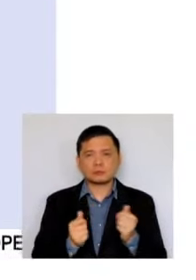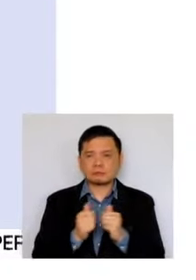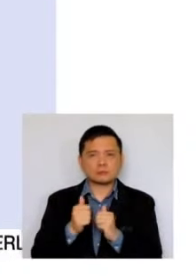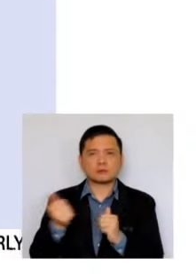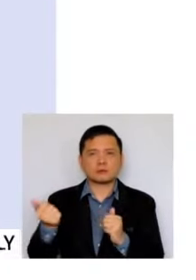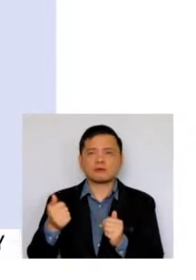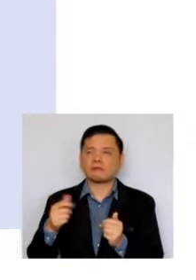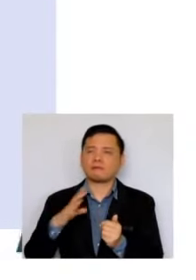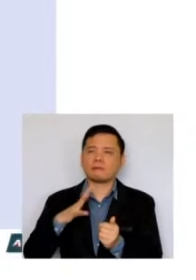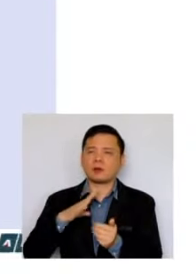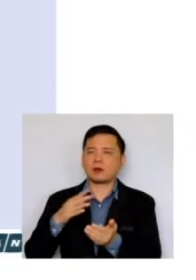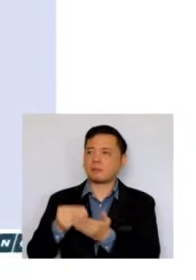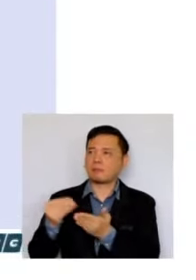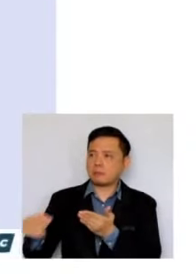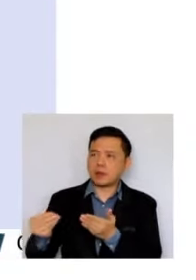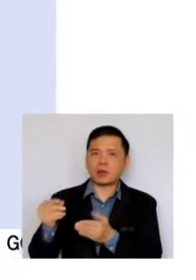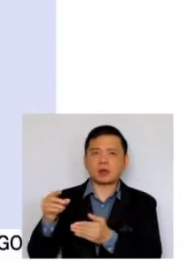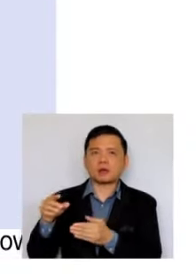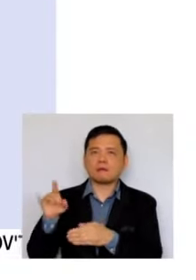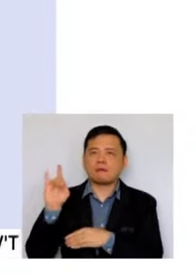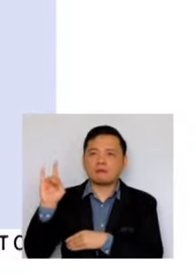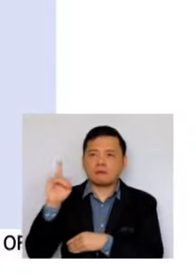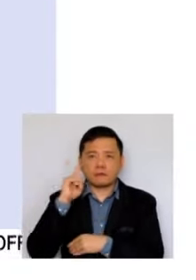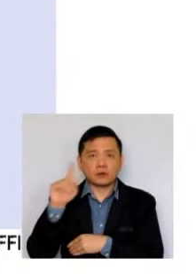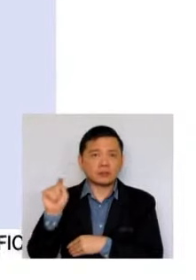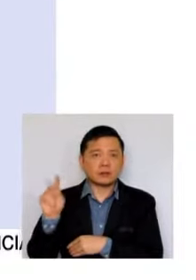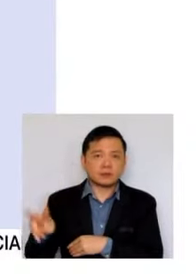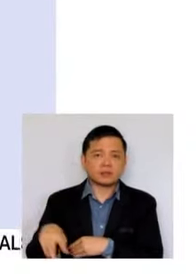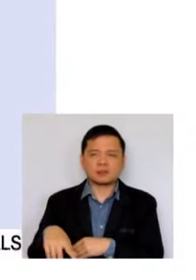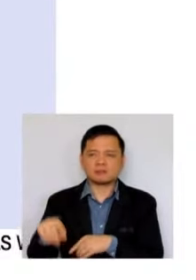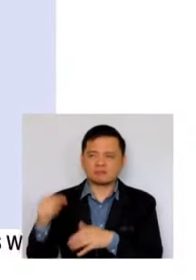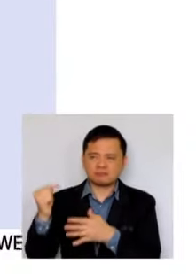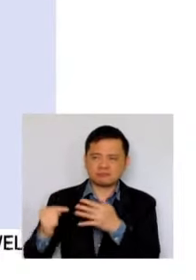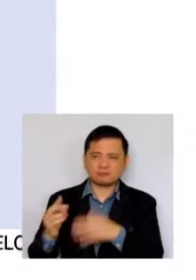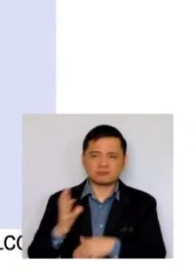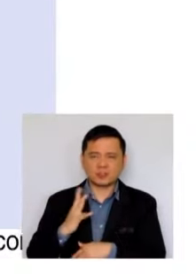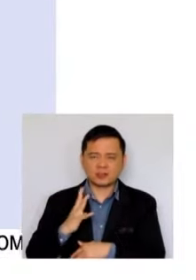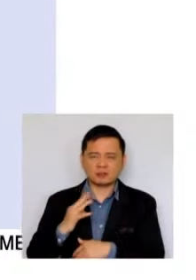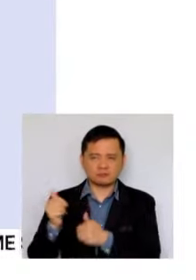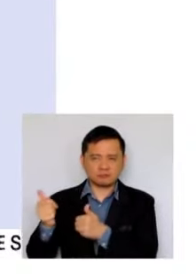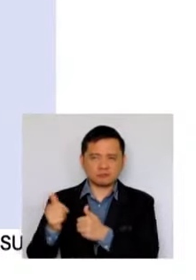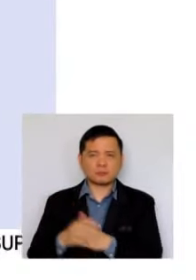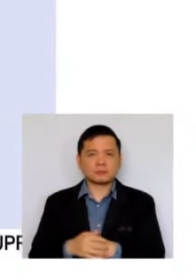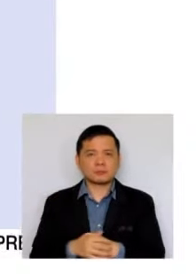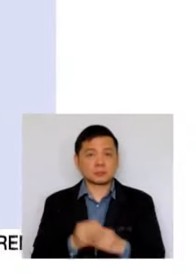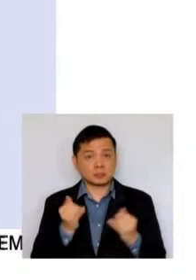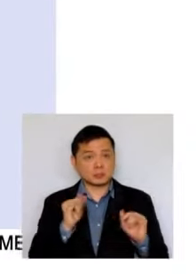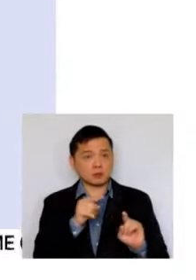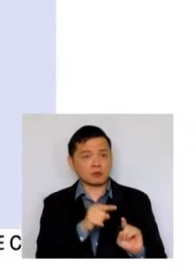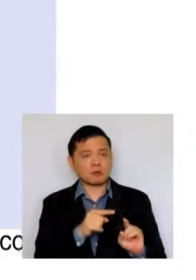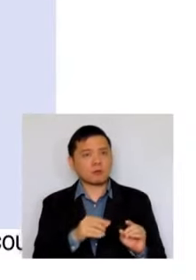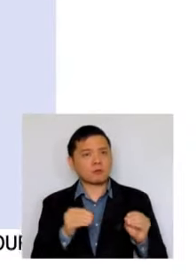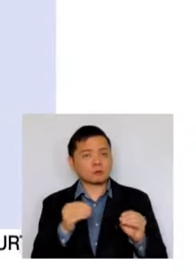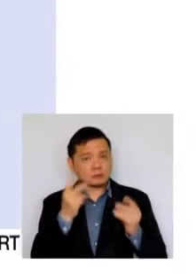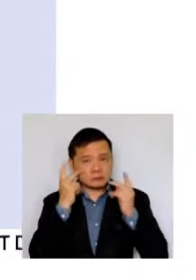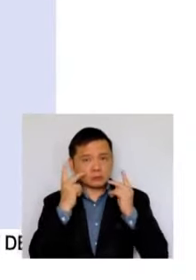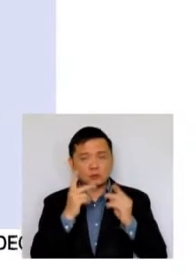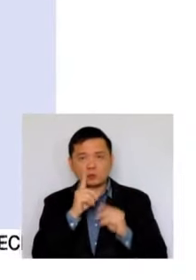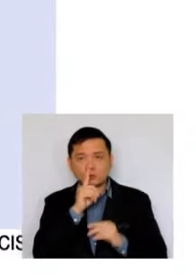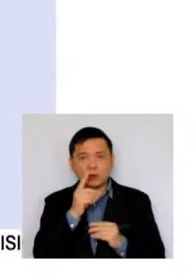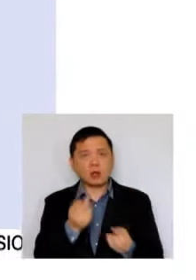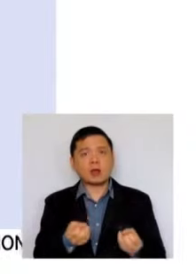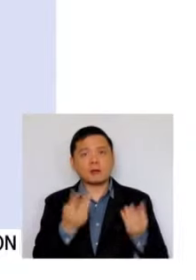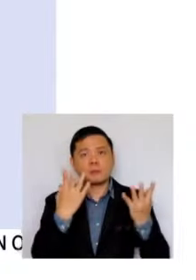television across the different national positions, it's the first time we're seeing how much they're really spending on